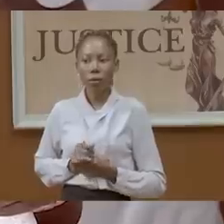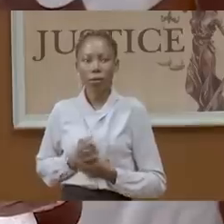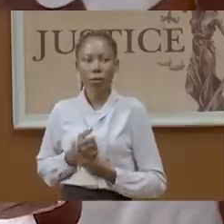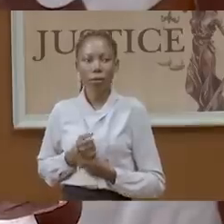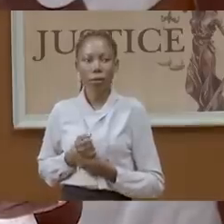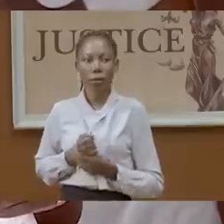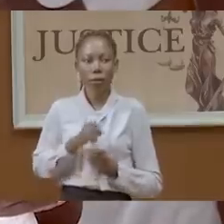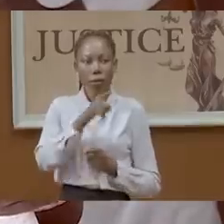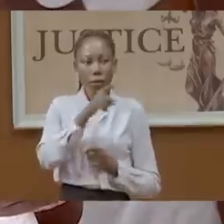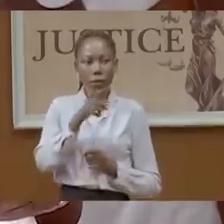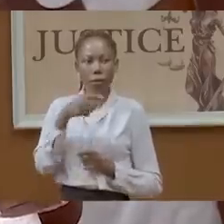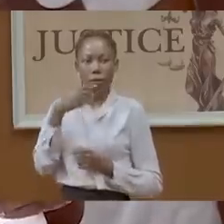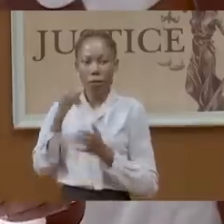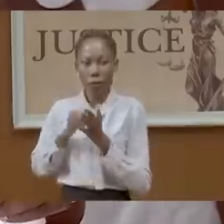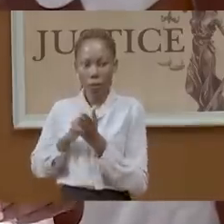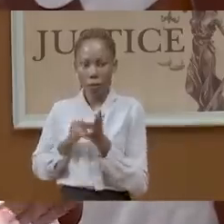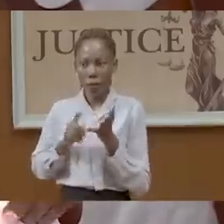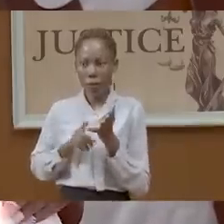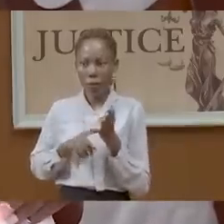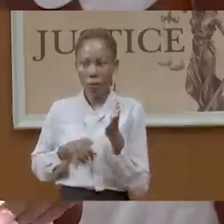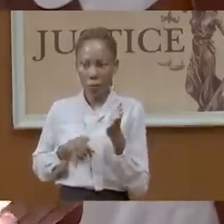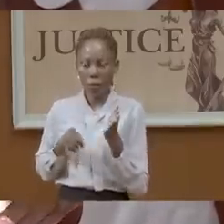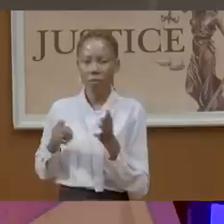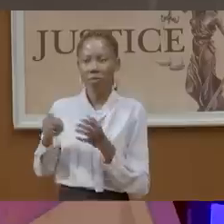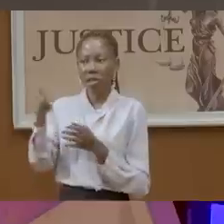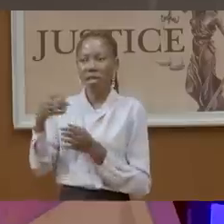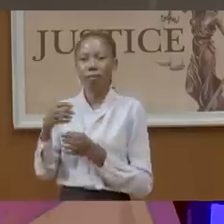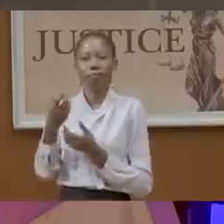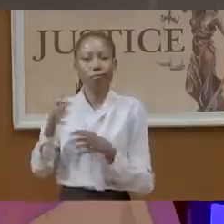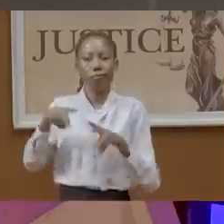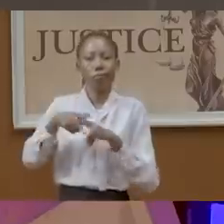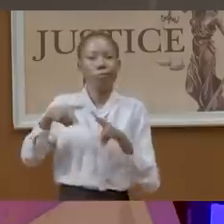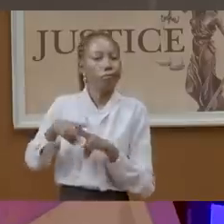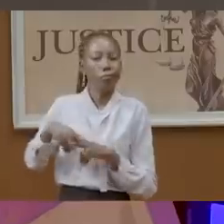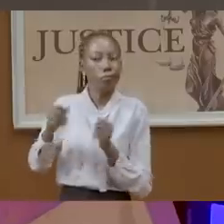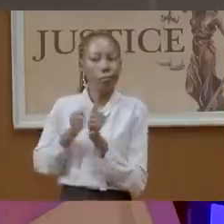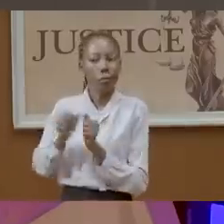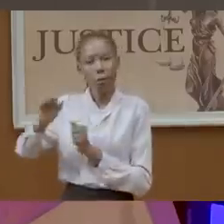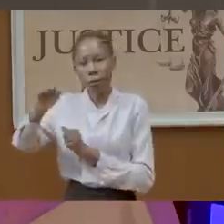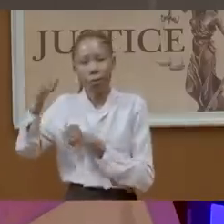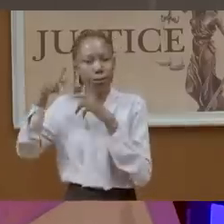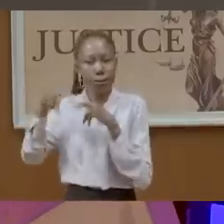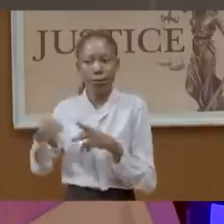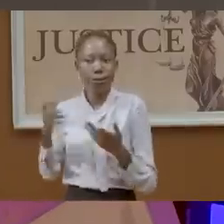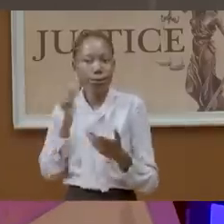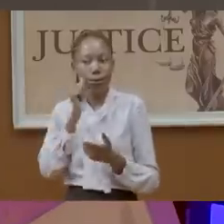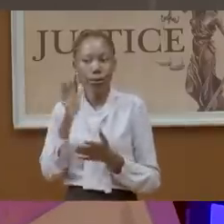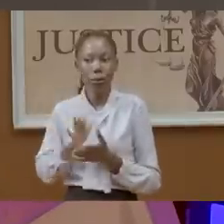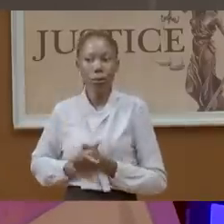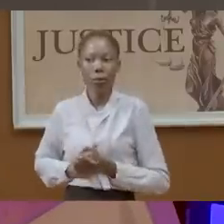you spoke about extramarital affair. I have bigamy here. Yeah. The case of Uremu is still in view.